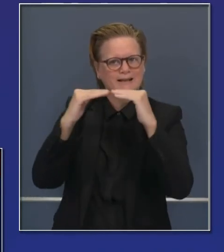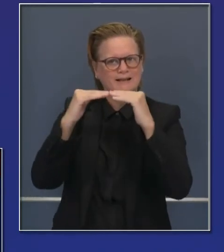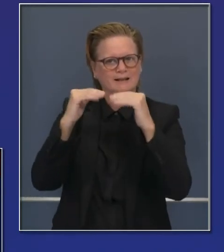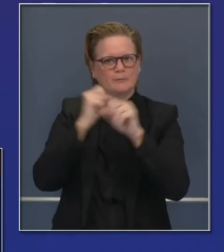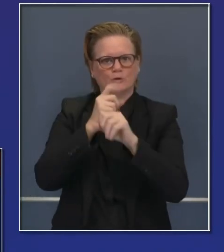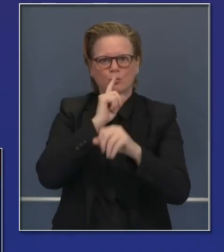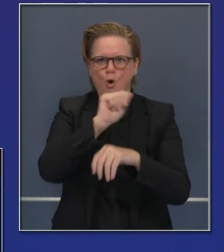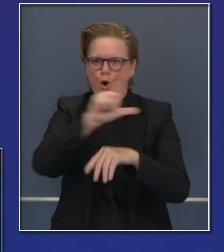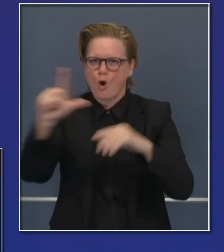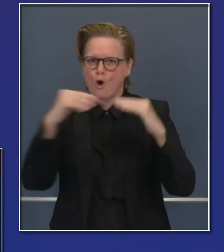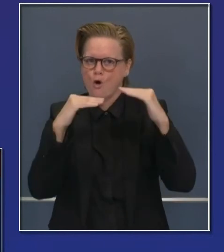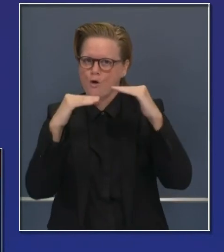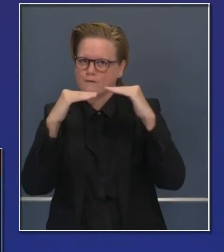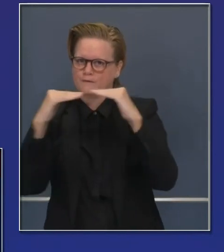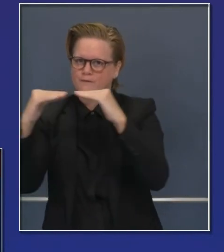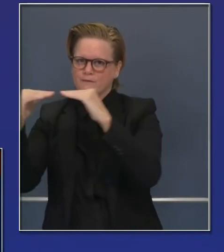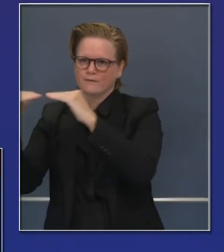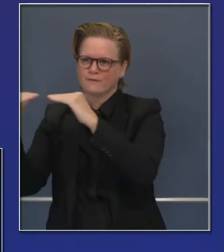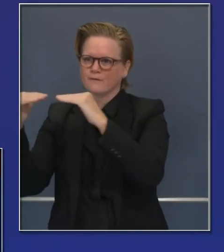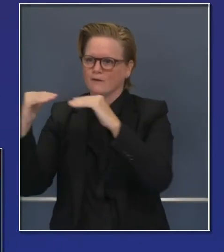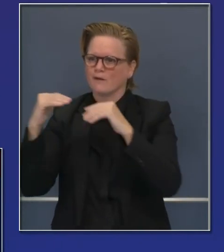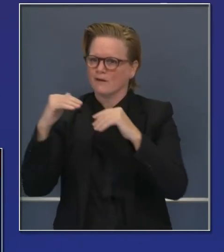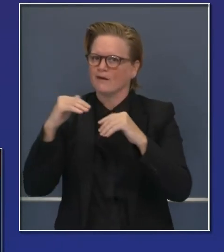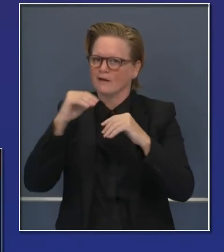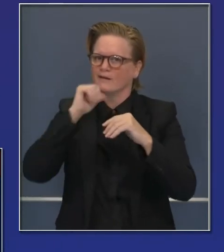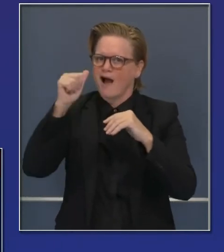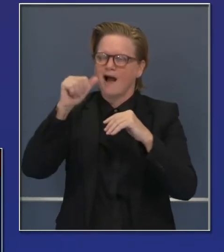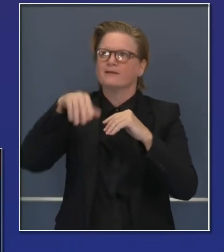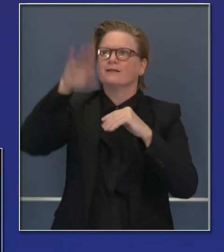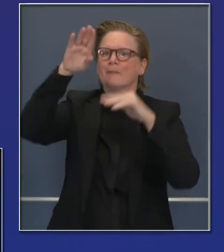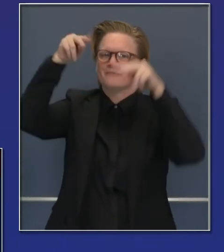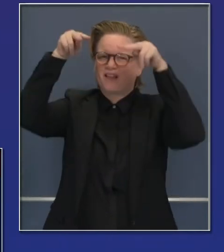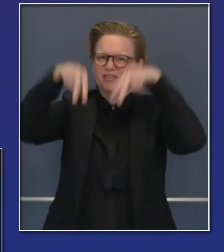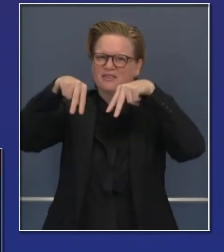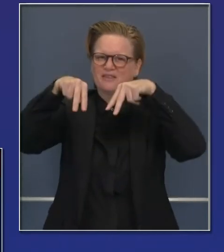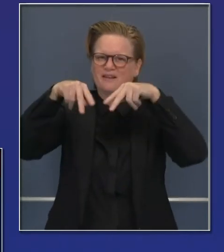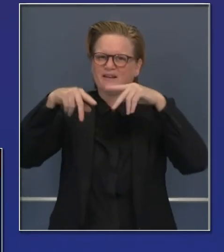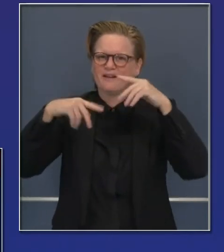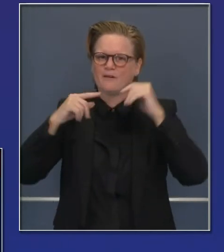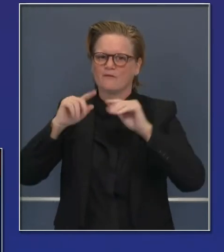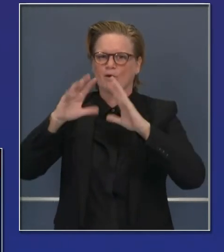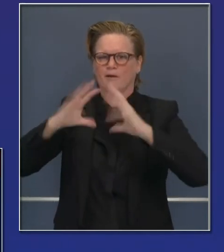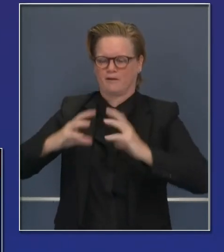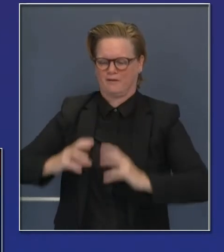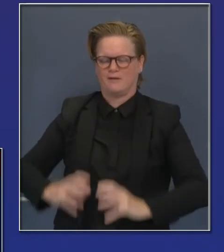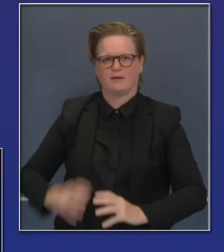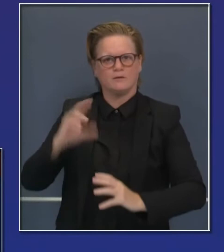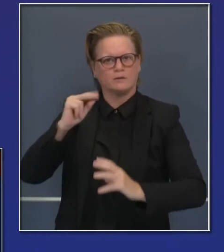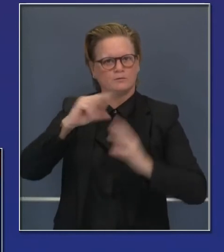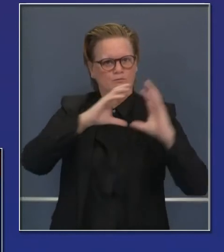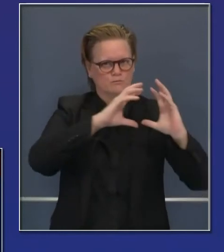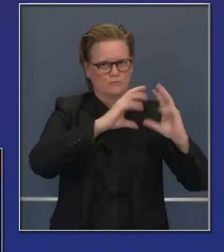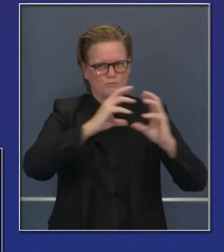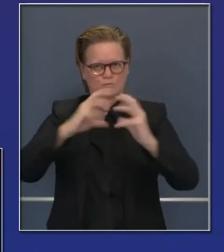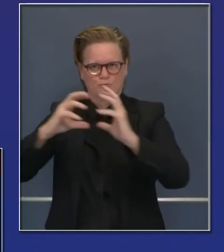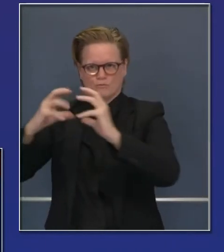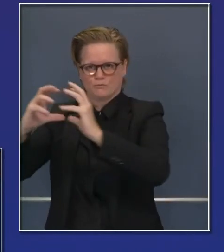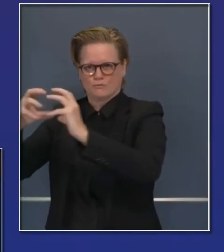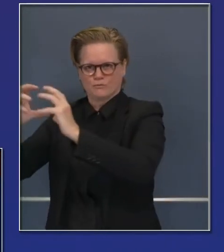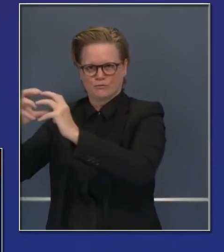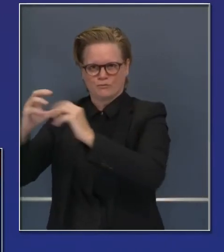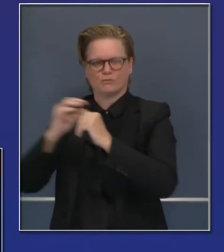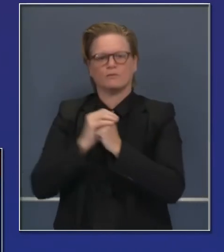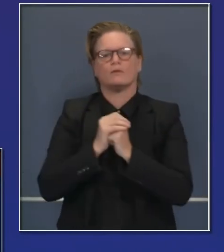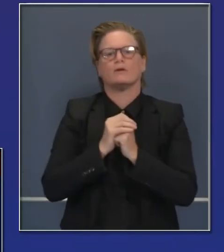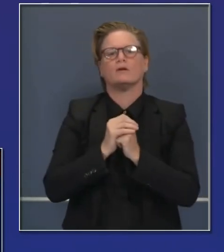and looking at these sub-prioritizations in terms of the priorities. Here are the 6 regions, and here are the number of doses.